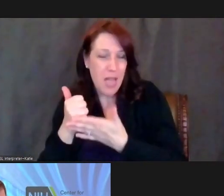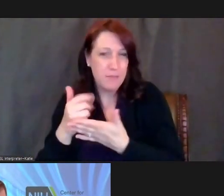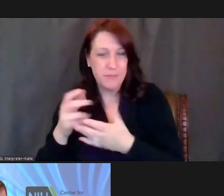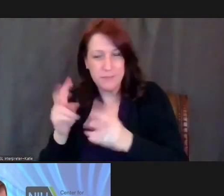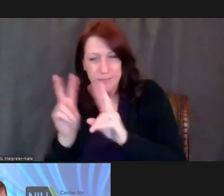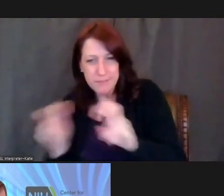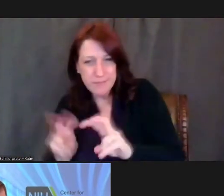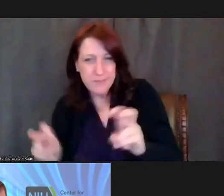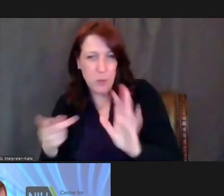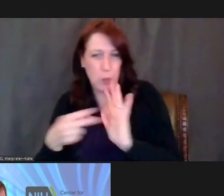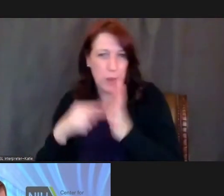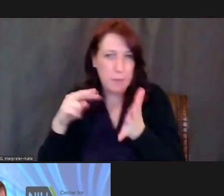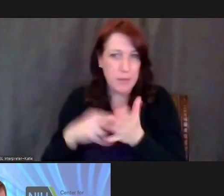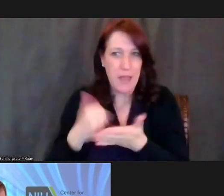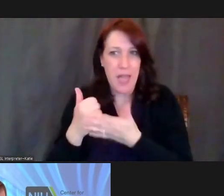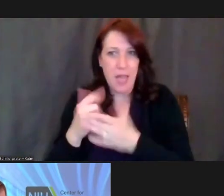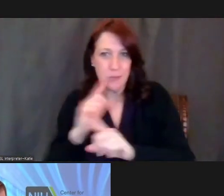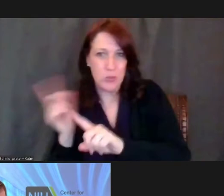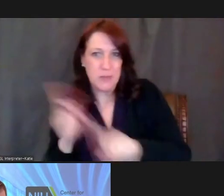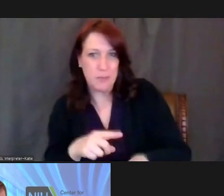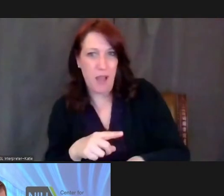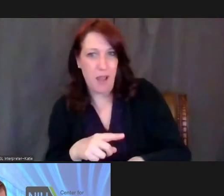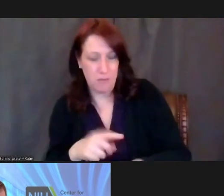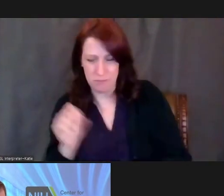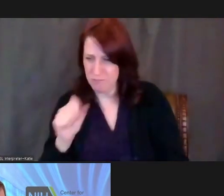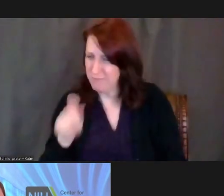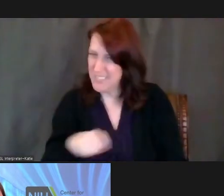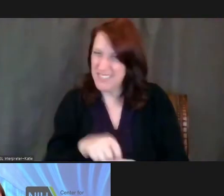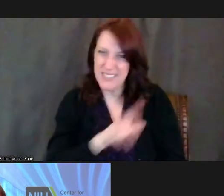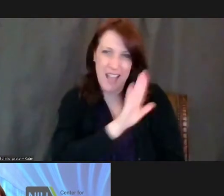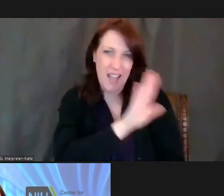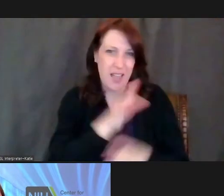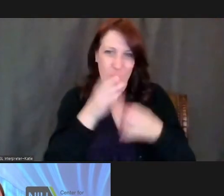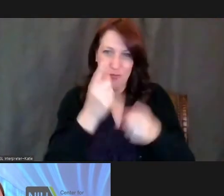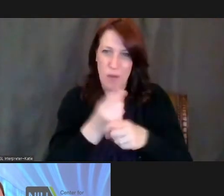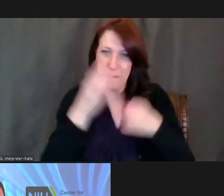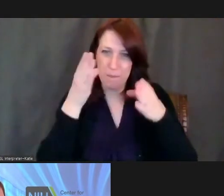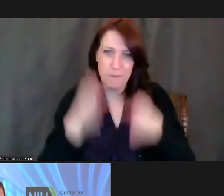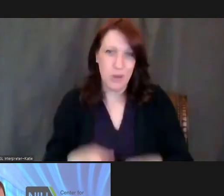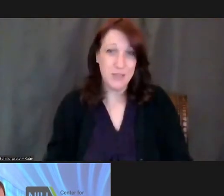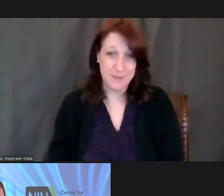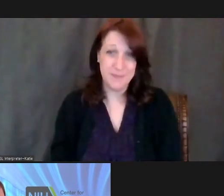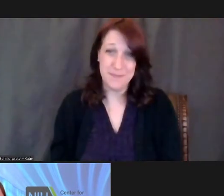and to help you respond. So it's exactly the person who's helping you.